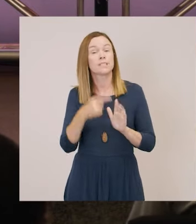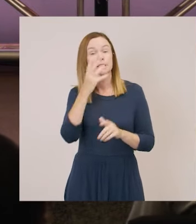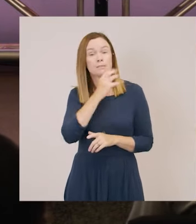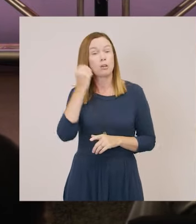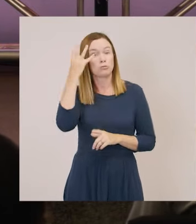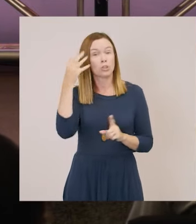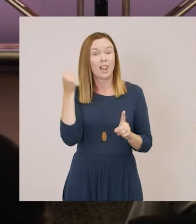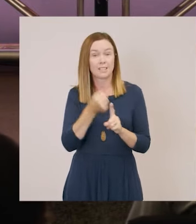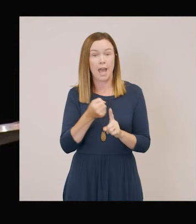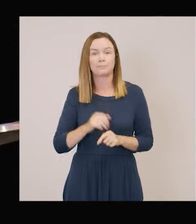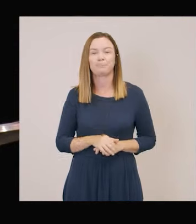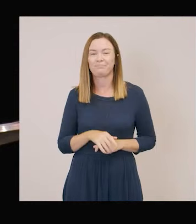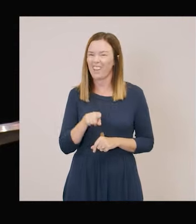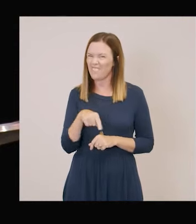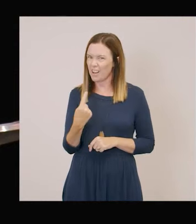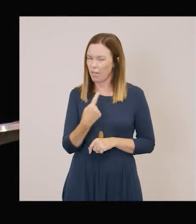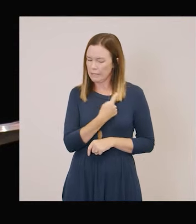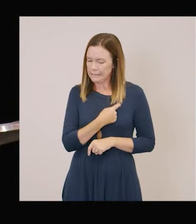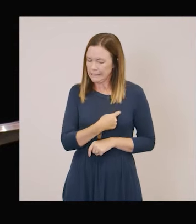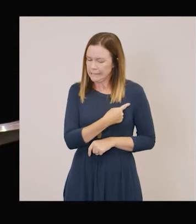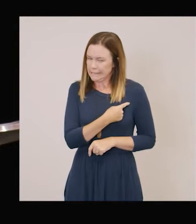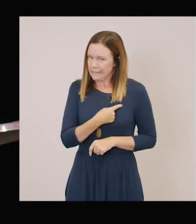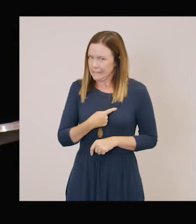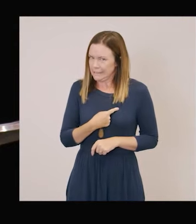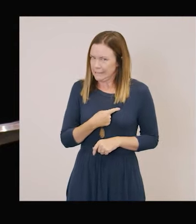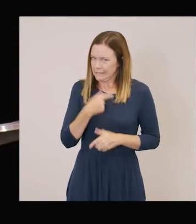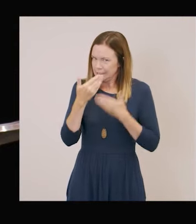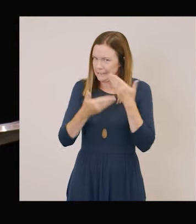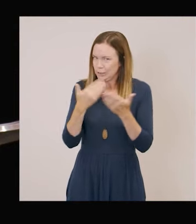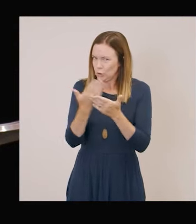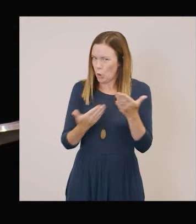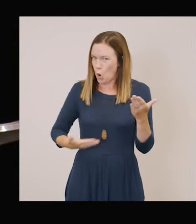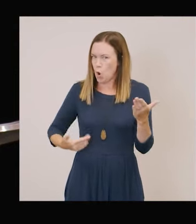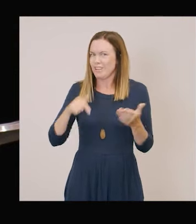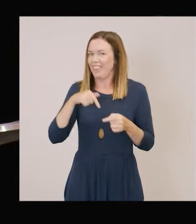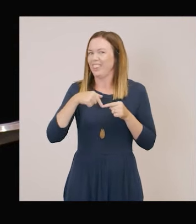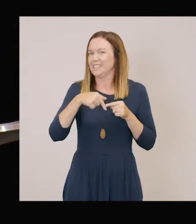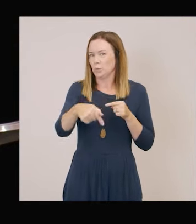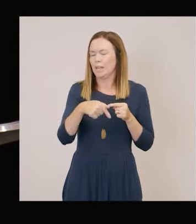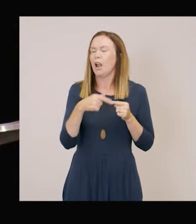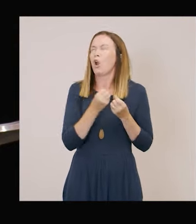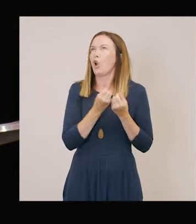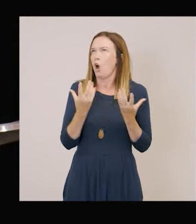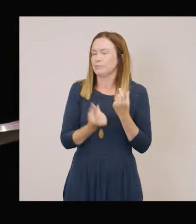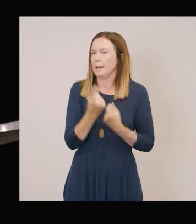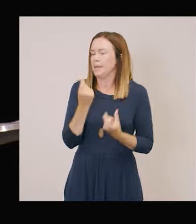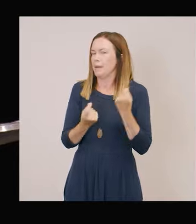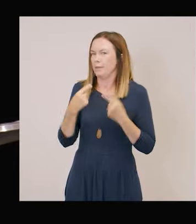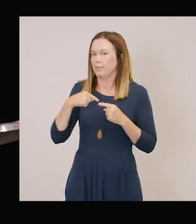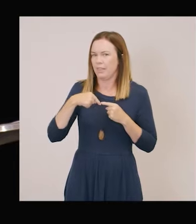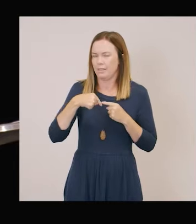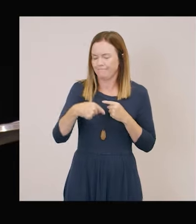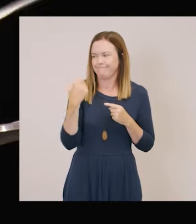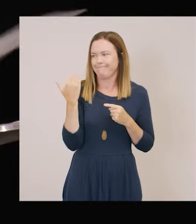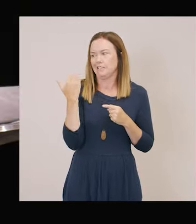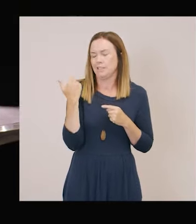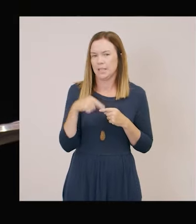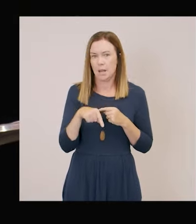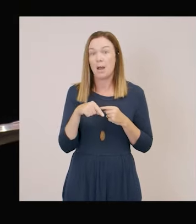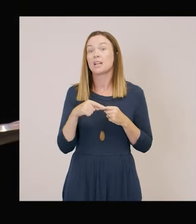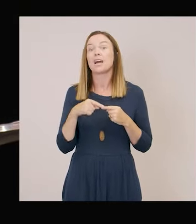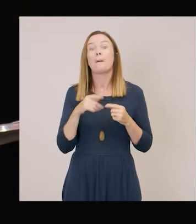got another confession story to make to you, actually, about this last week. There was a lot going on in my world this last week, but it was Valentine's